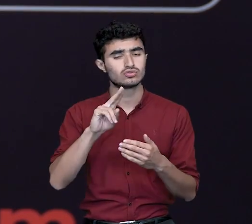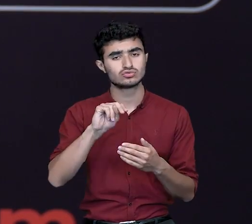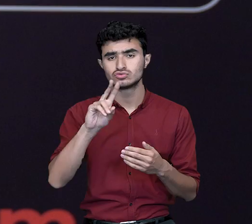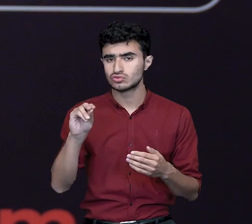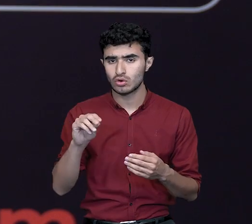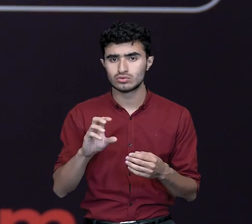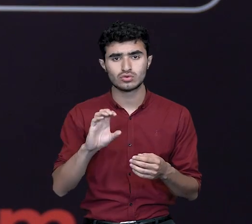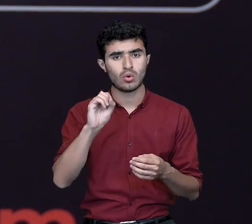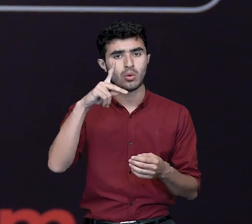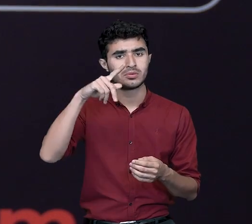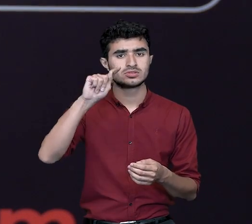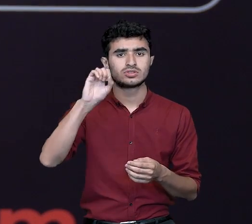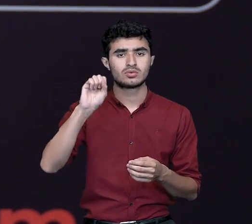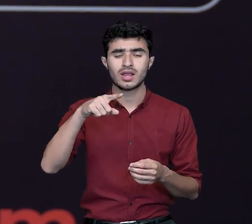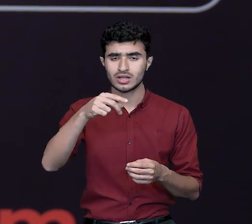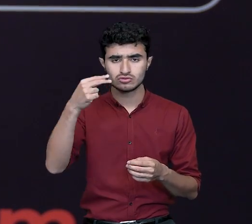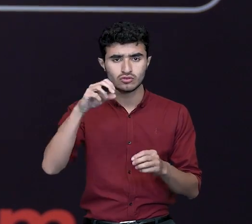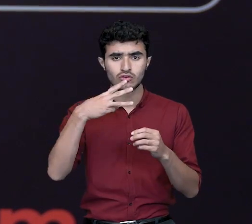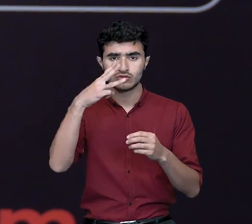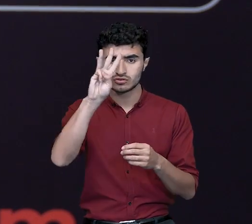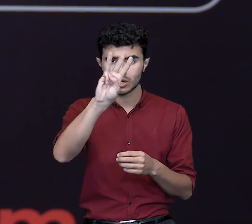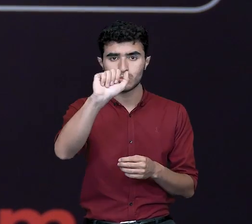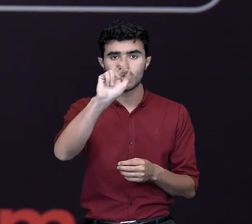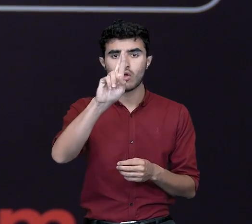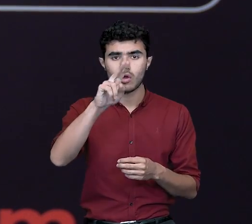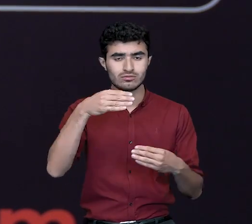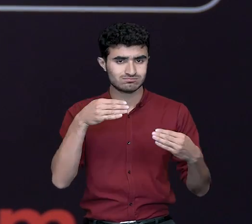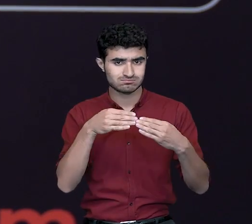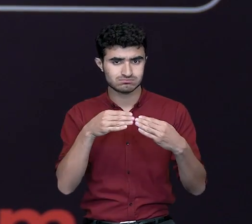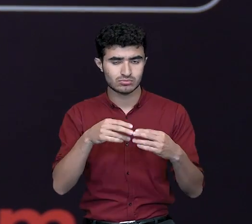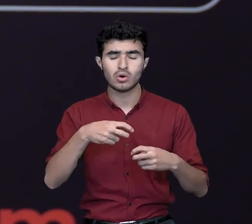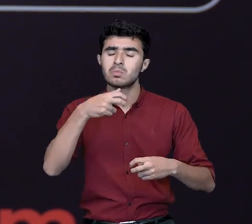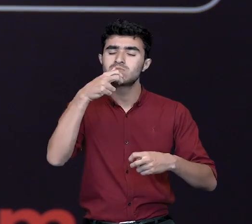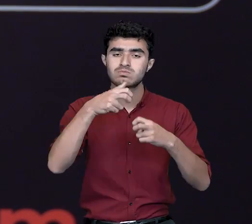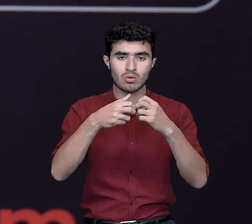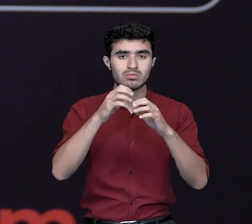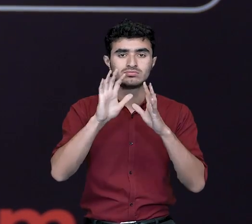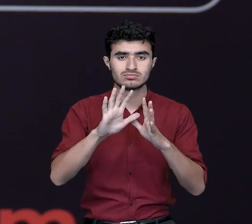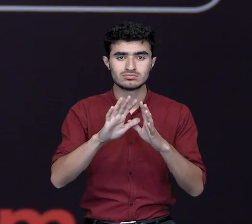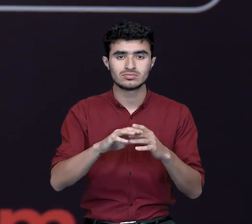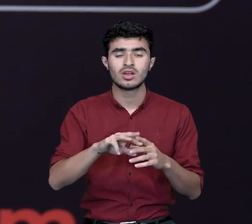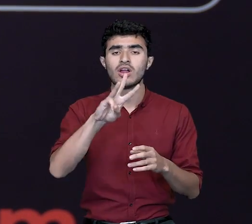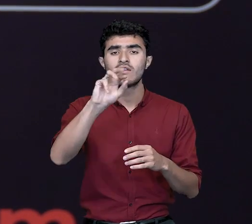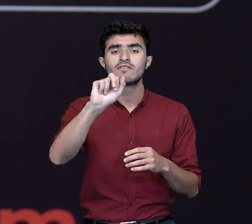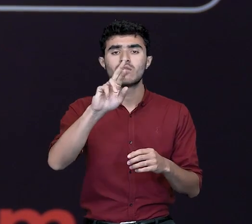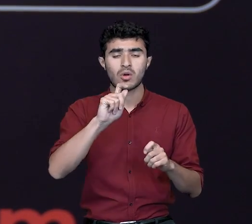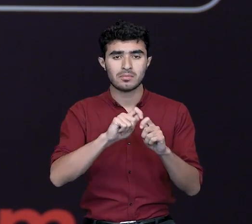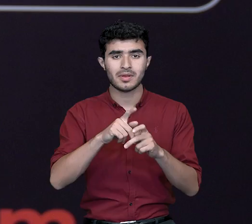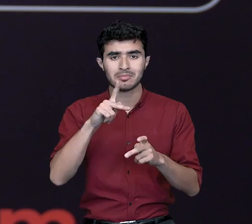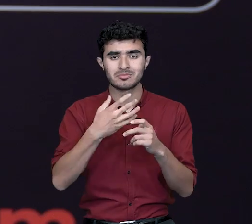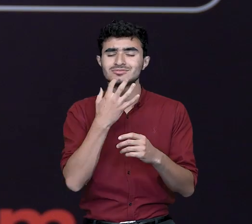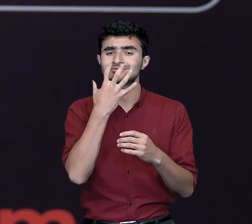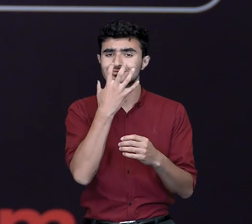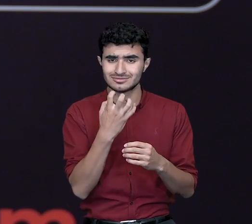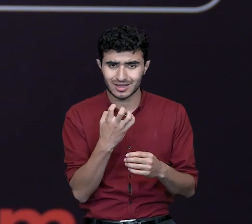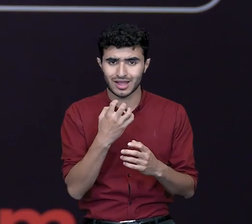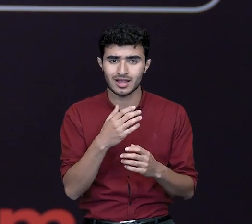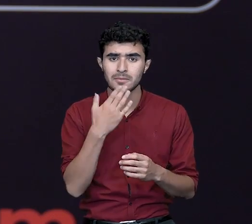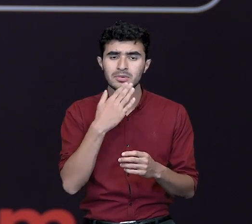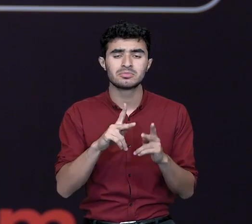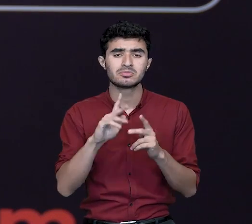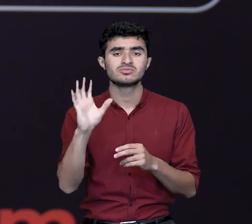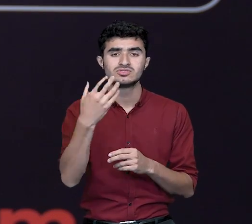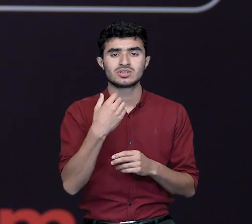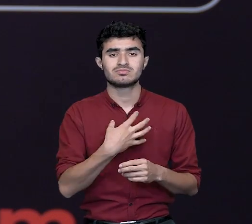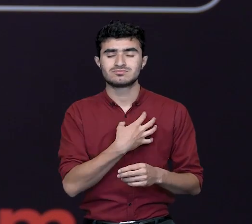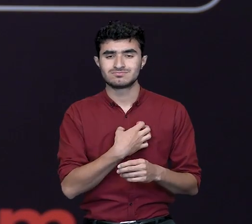option. War is a global problem that has made many people solemn. War makes people tremendously sad,